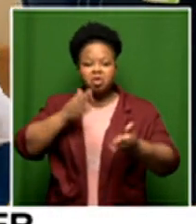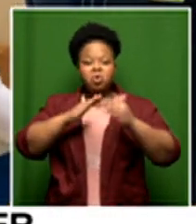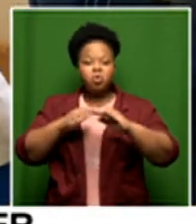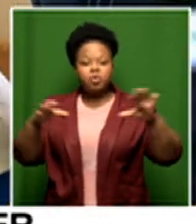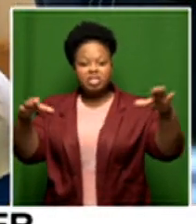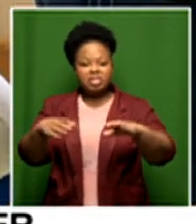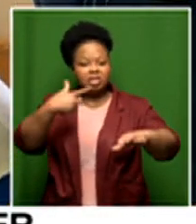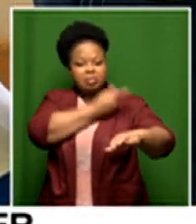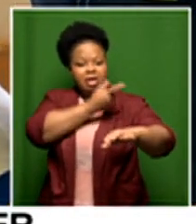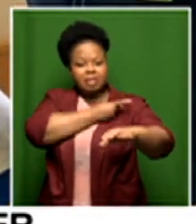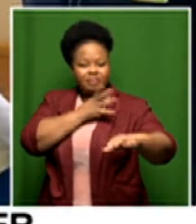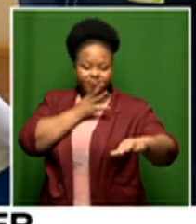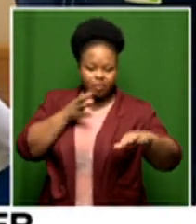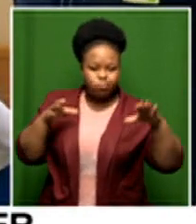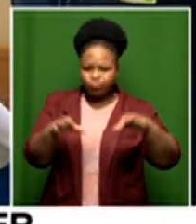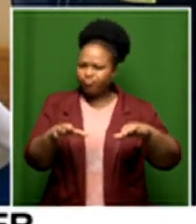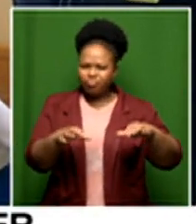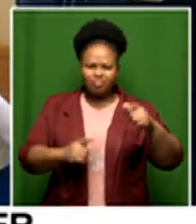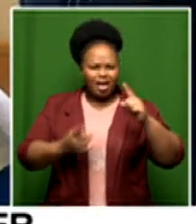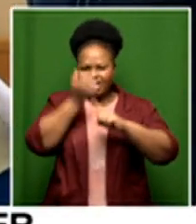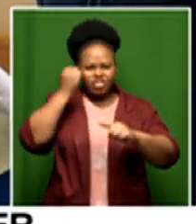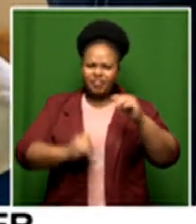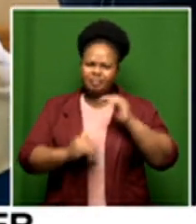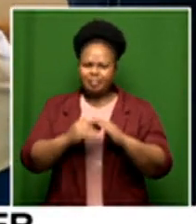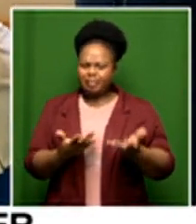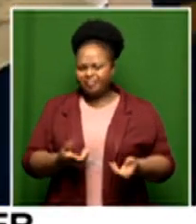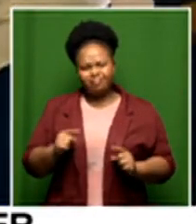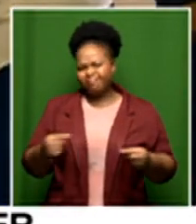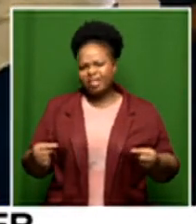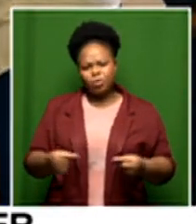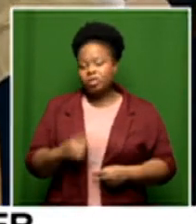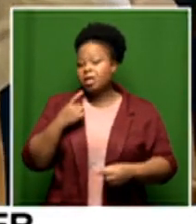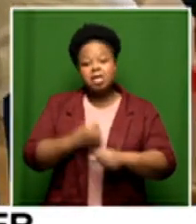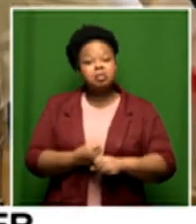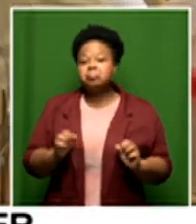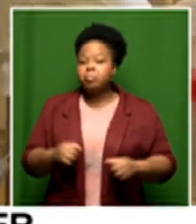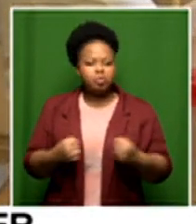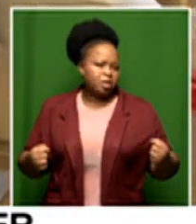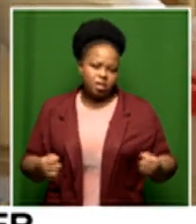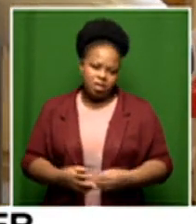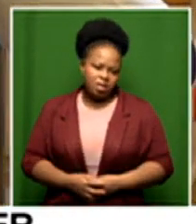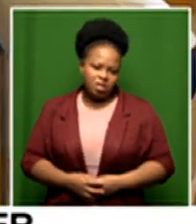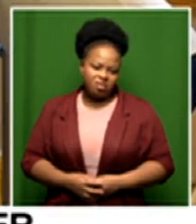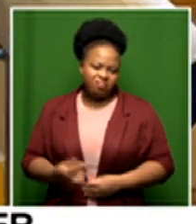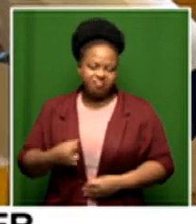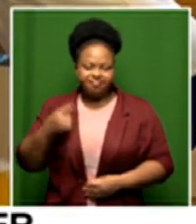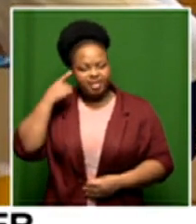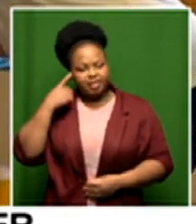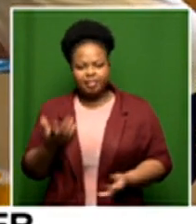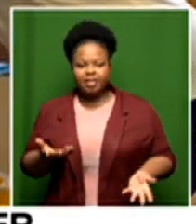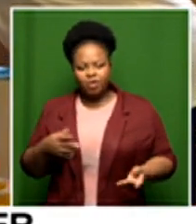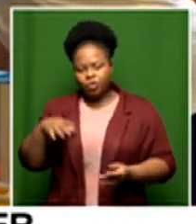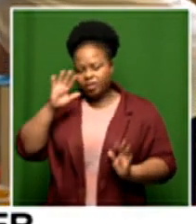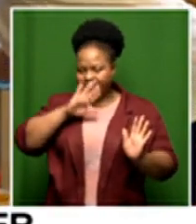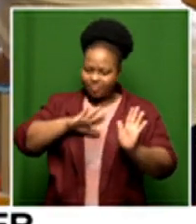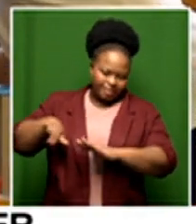We will not achieve it. I don't think we will achieve it within the next year. So that's something that I think we can put in the